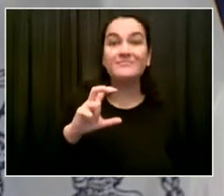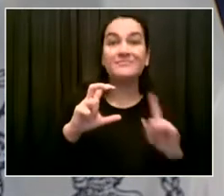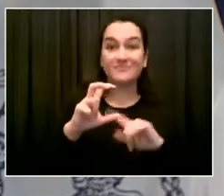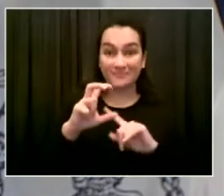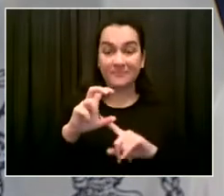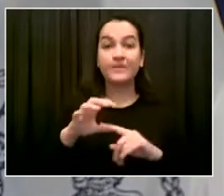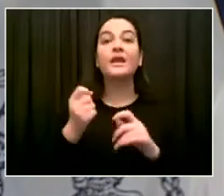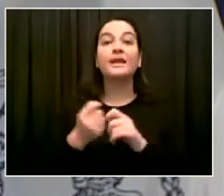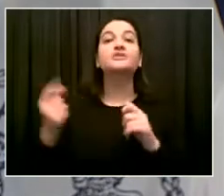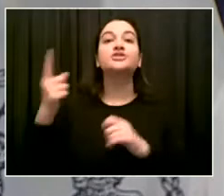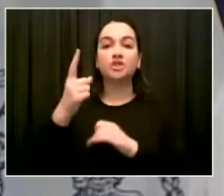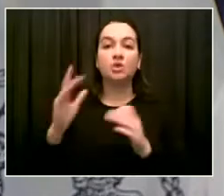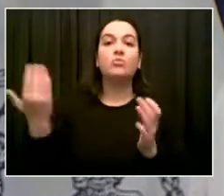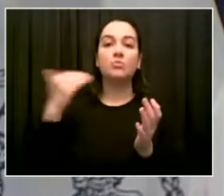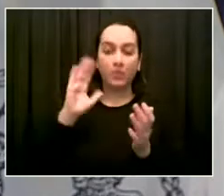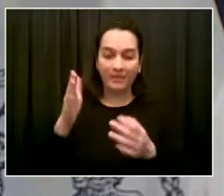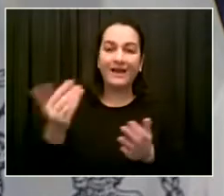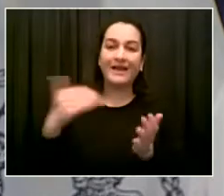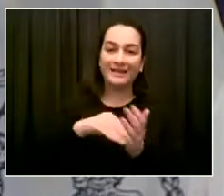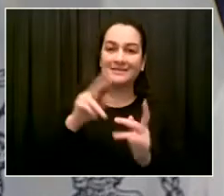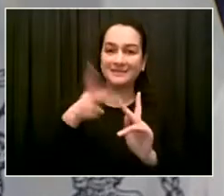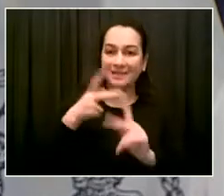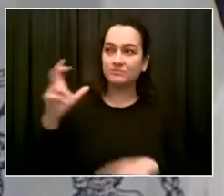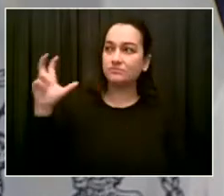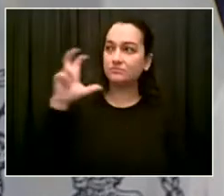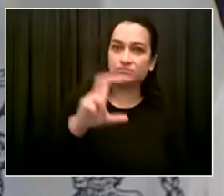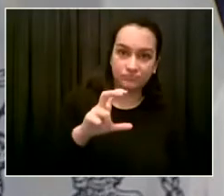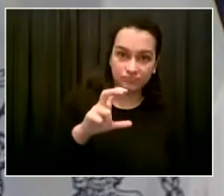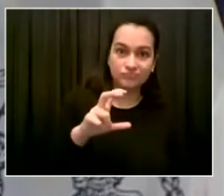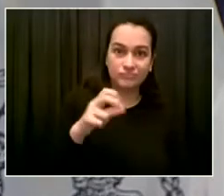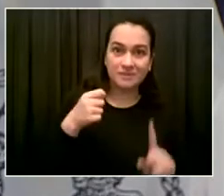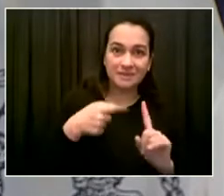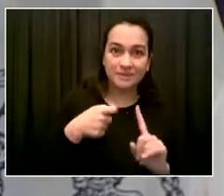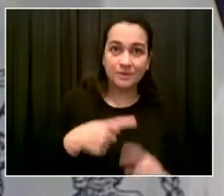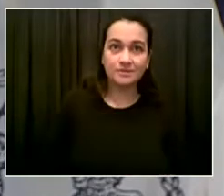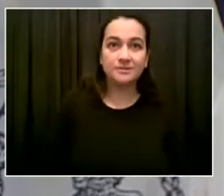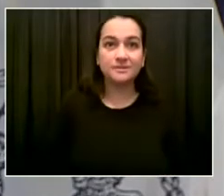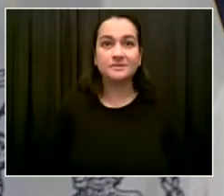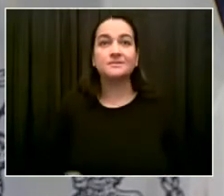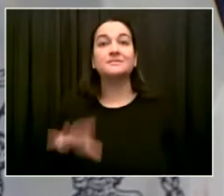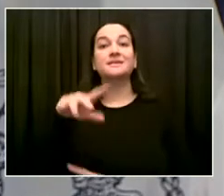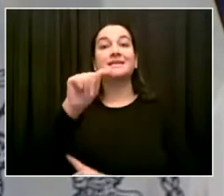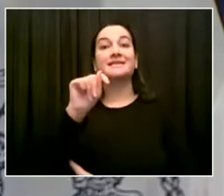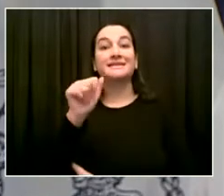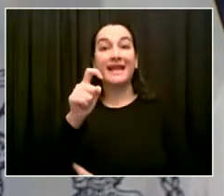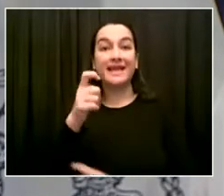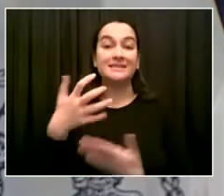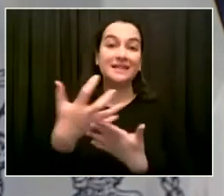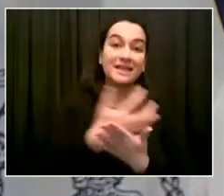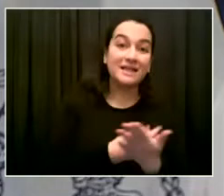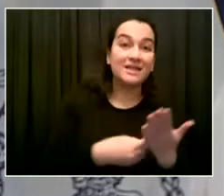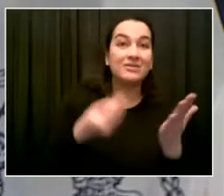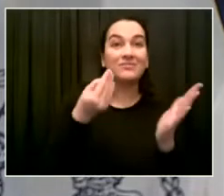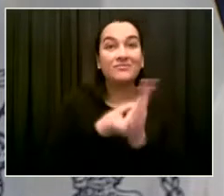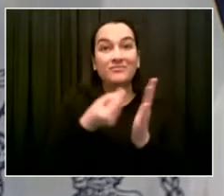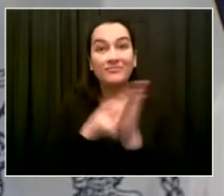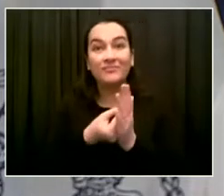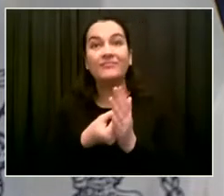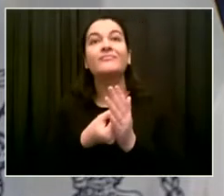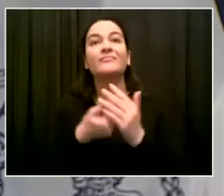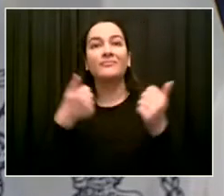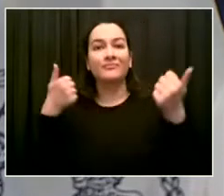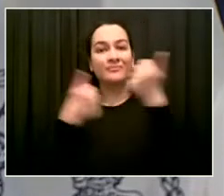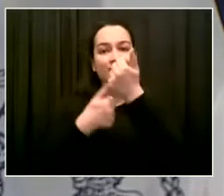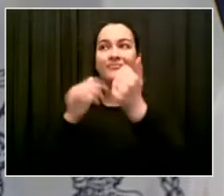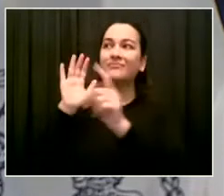Albany, and that is a complicated process to address. The truth is the state runs the MTA, and we want to make sure the state